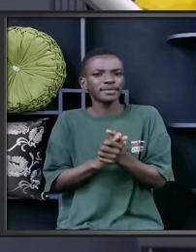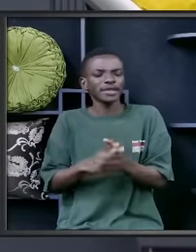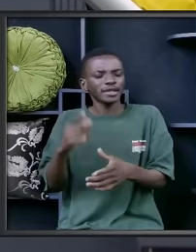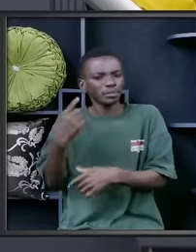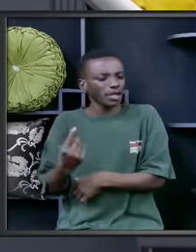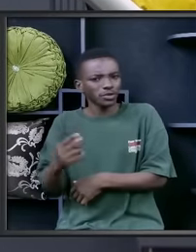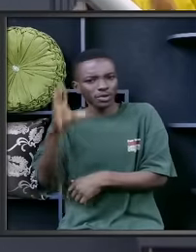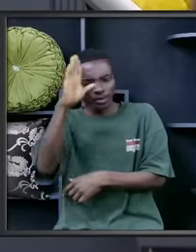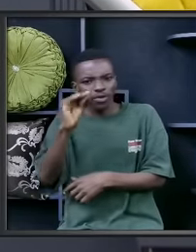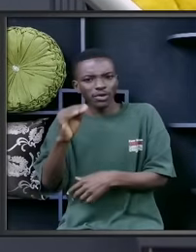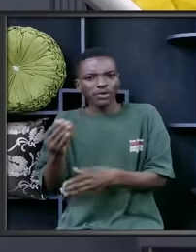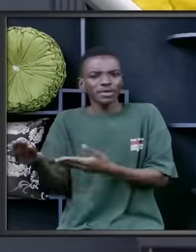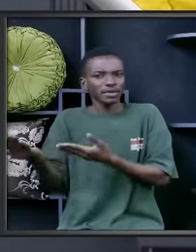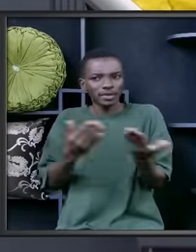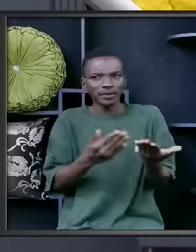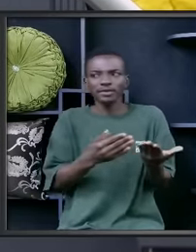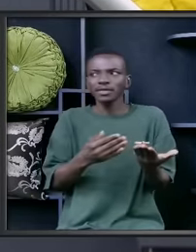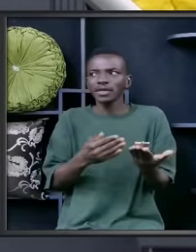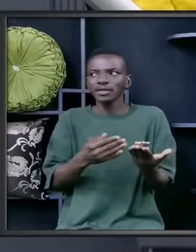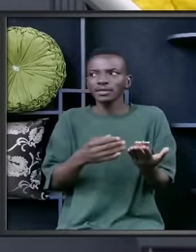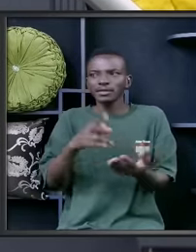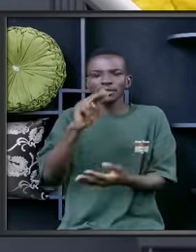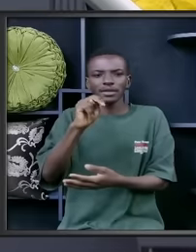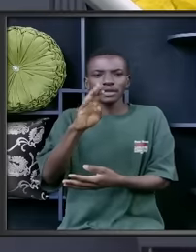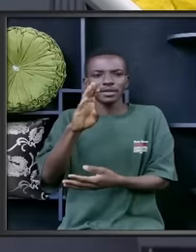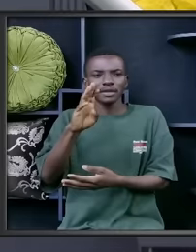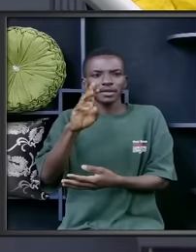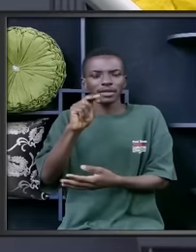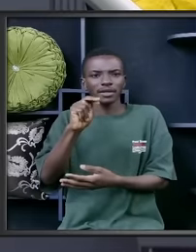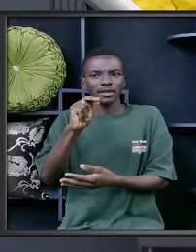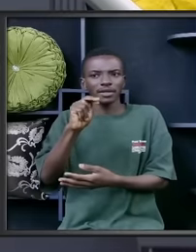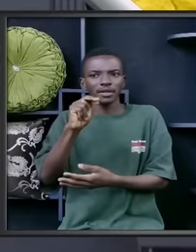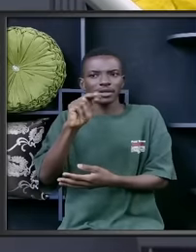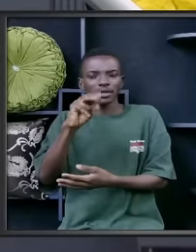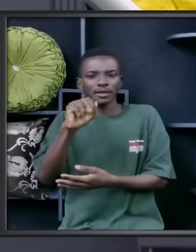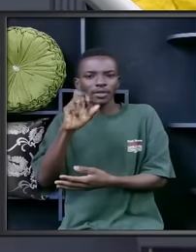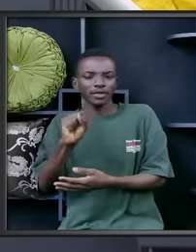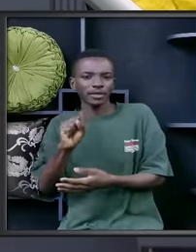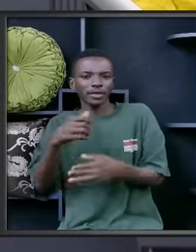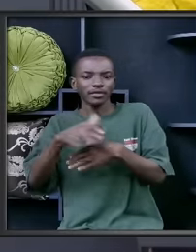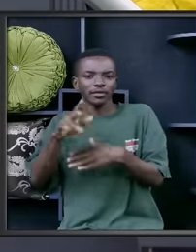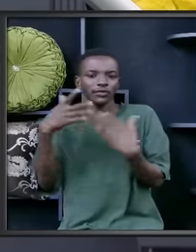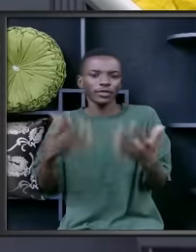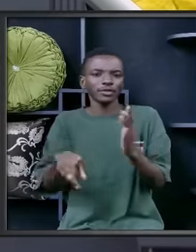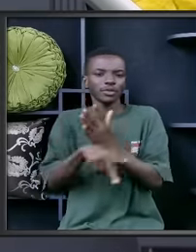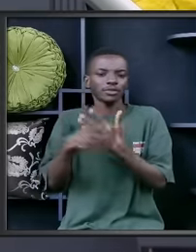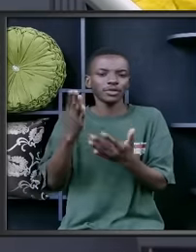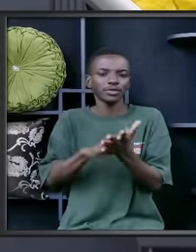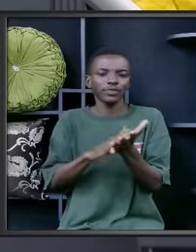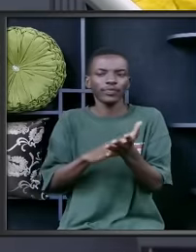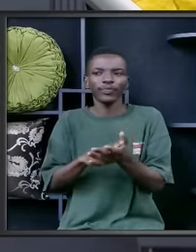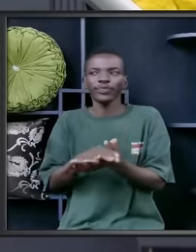boy, now the one where he go carry, go put for NMS for Zaria. After he don't finish primary school. He